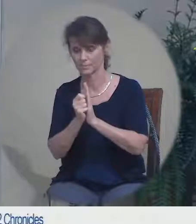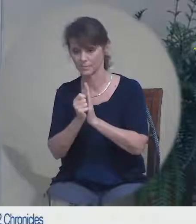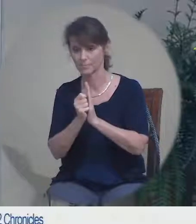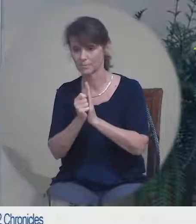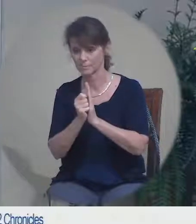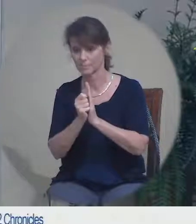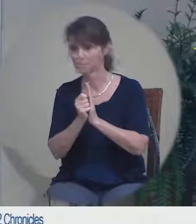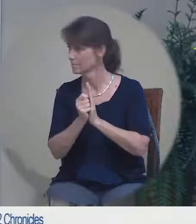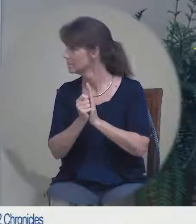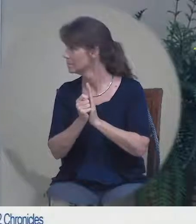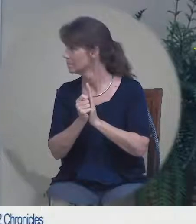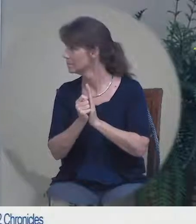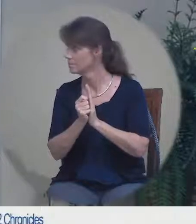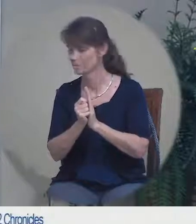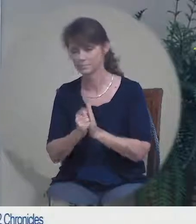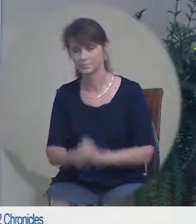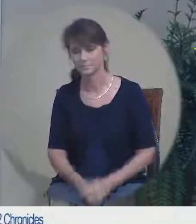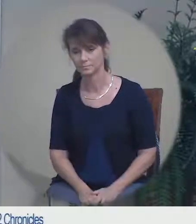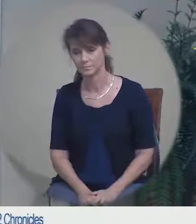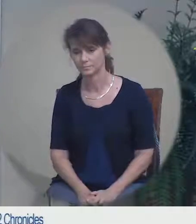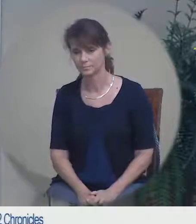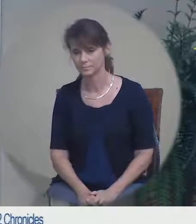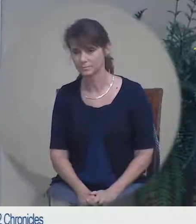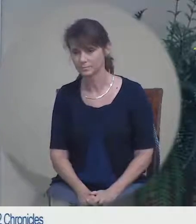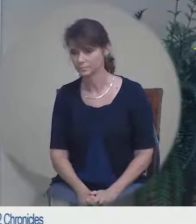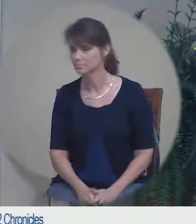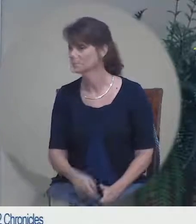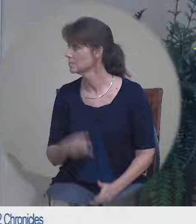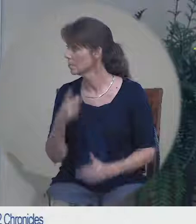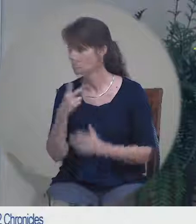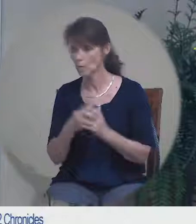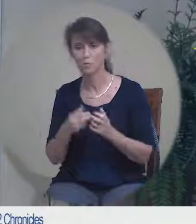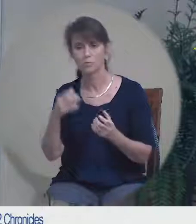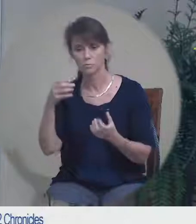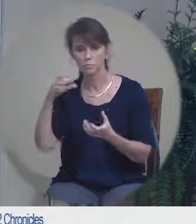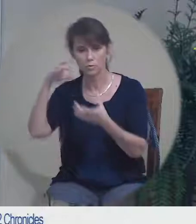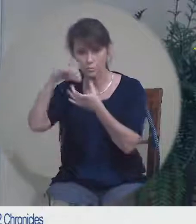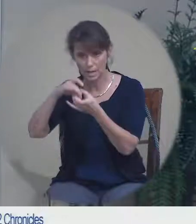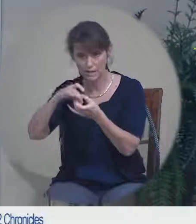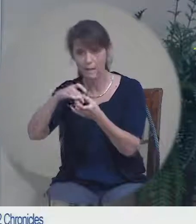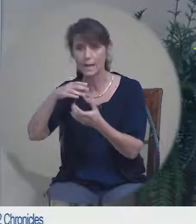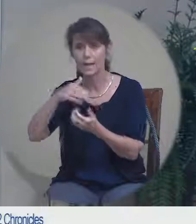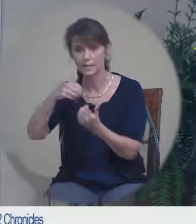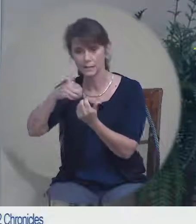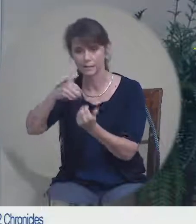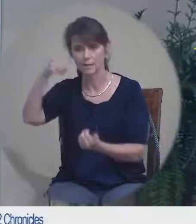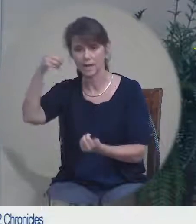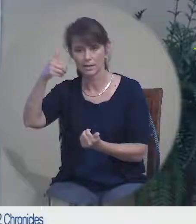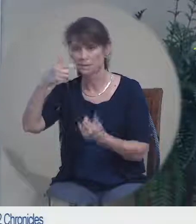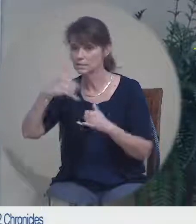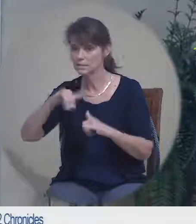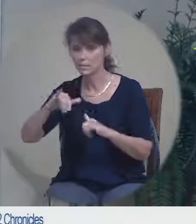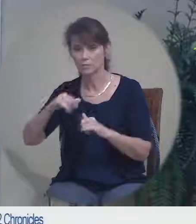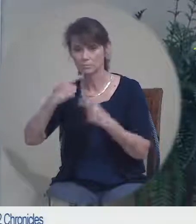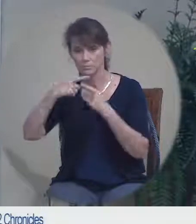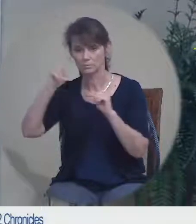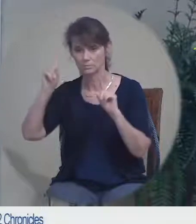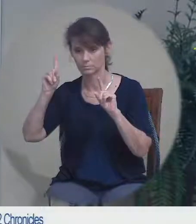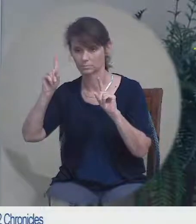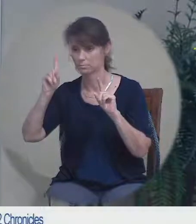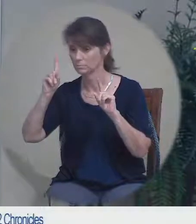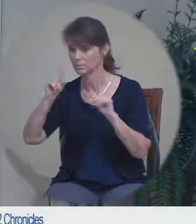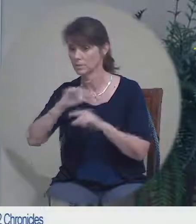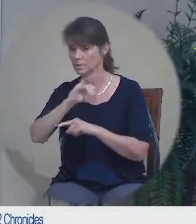the periods of the times of the kingdoms, both united and divided. And the fact of the matter is during the reigns of Jeroboam